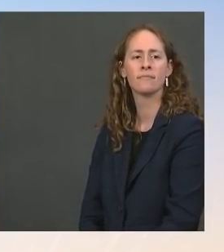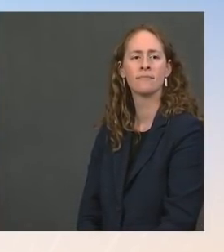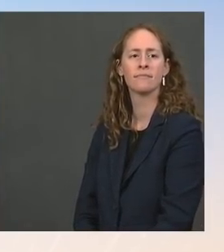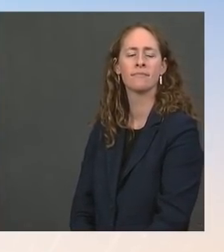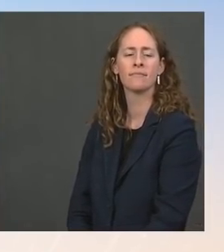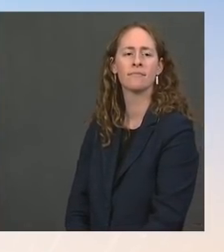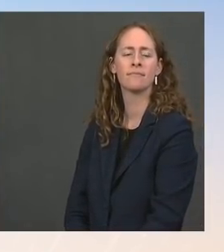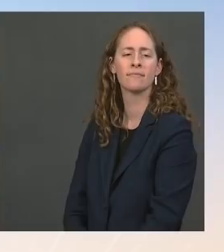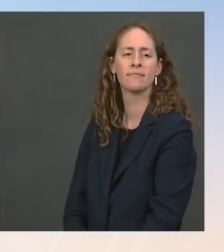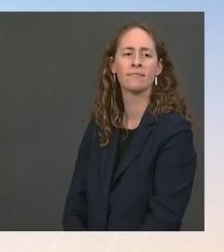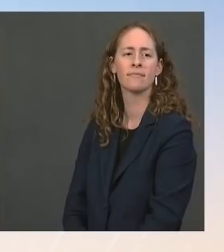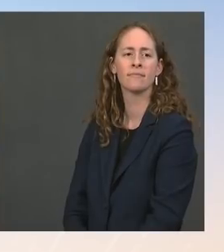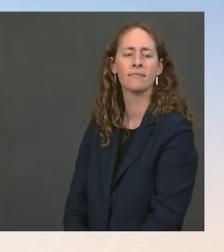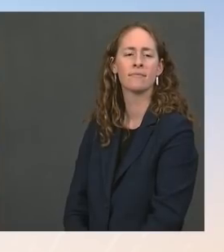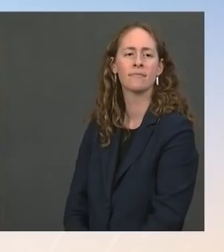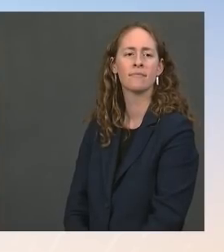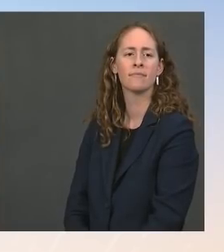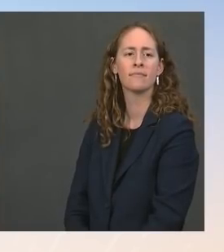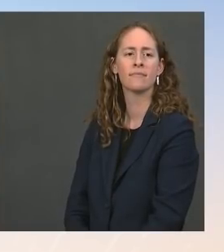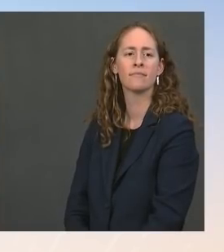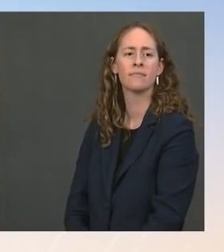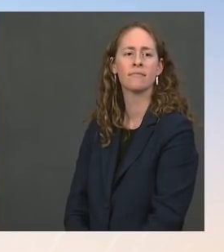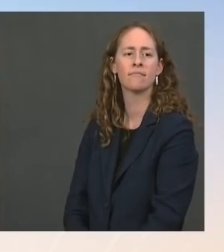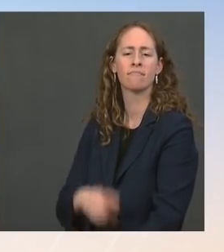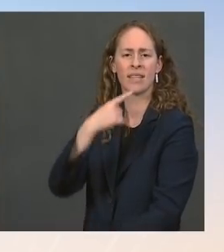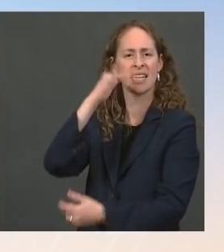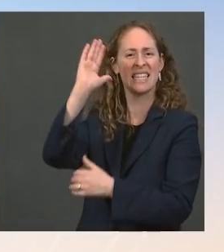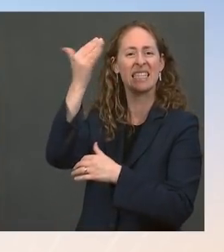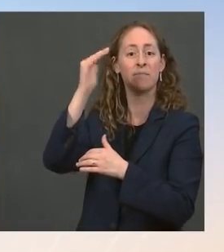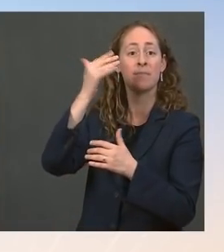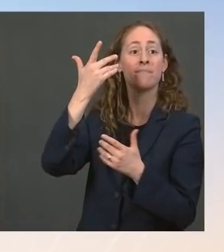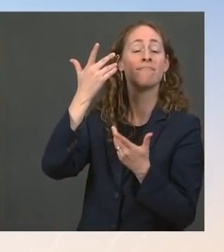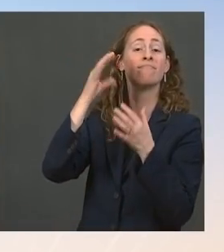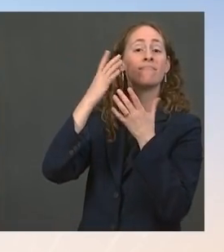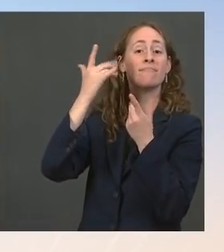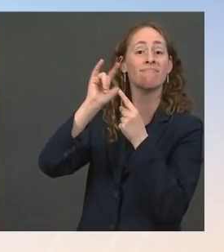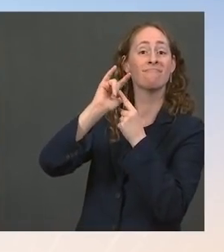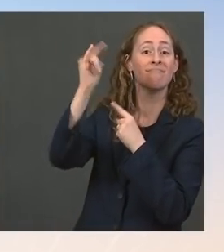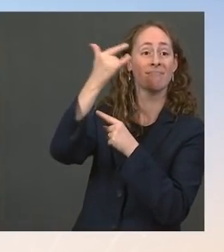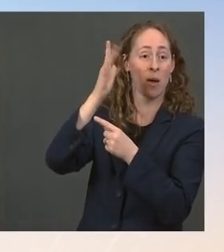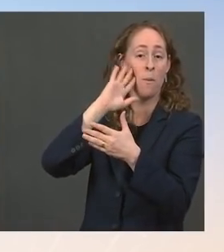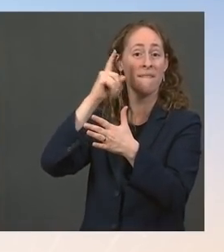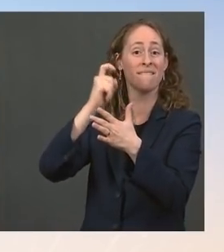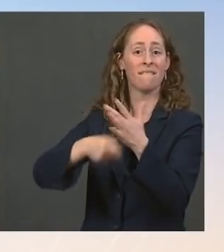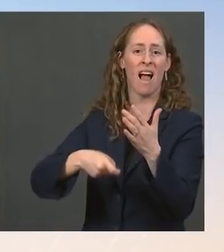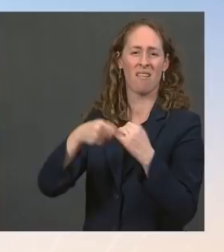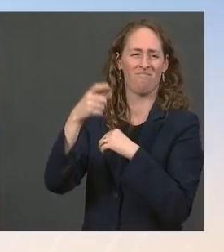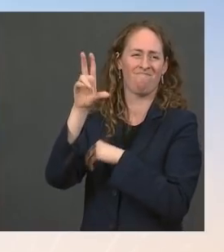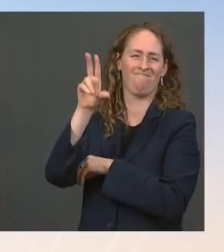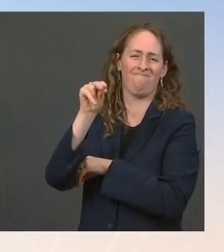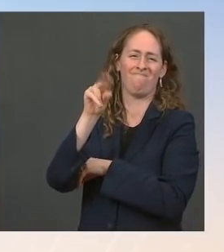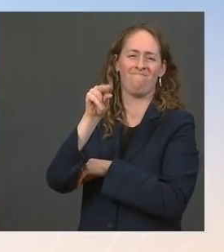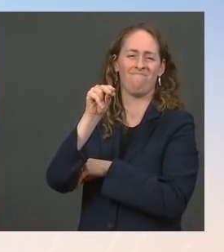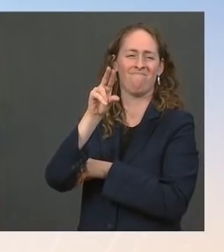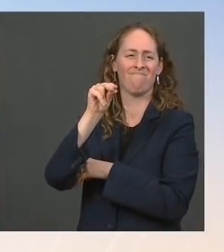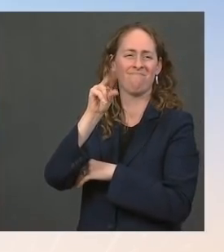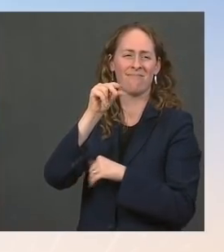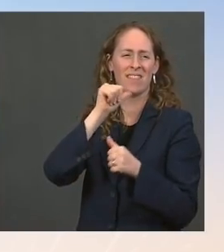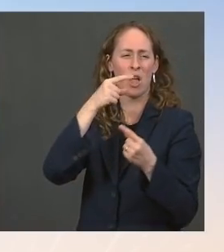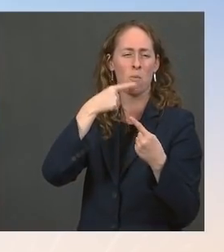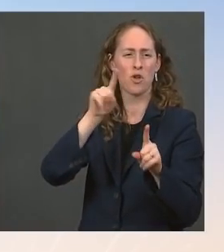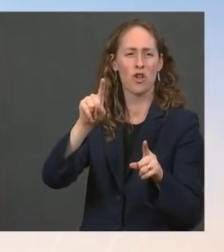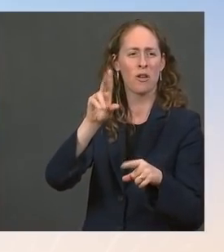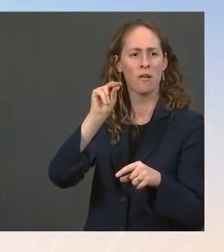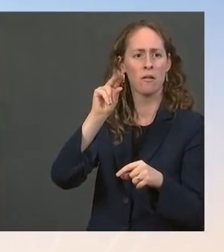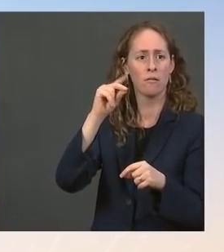fines don't appear to be working. Now we understand they just doubled, but they don't appear to be working. He's calling for criminal